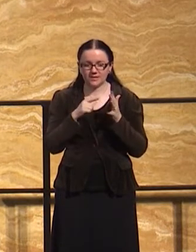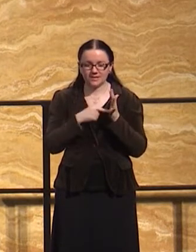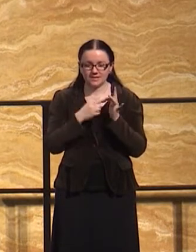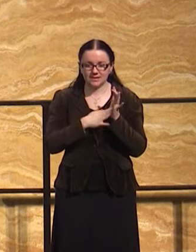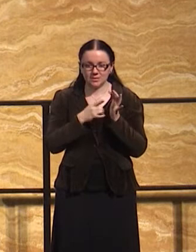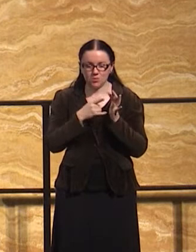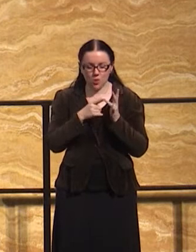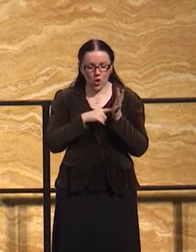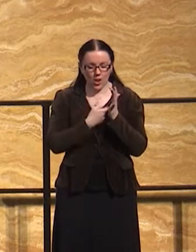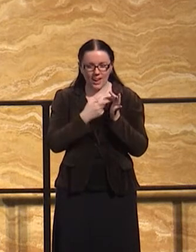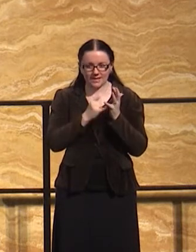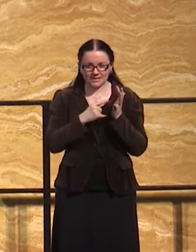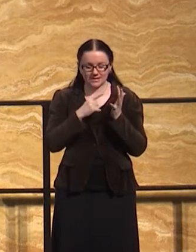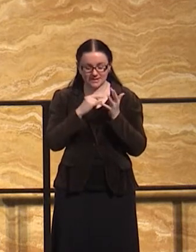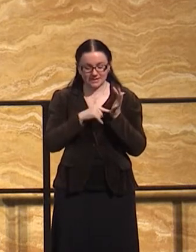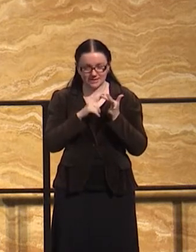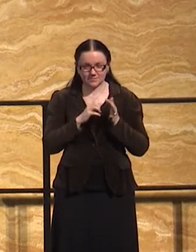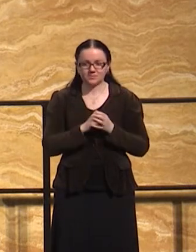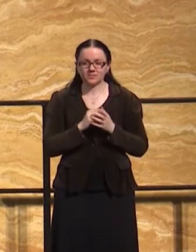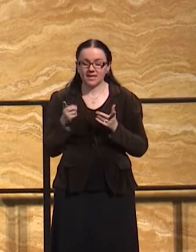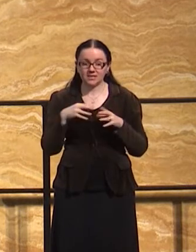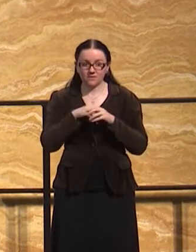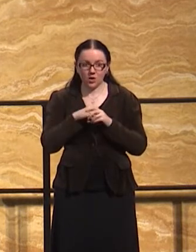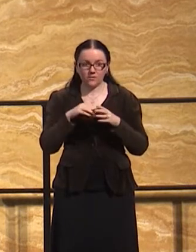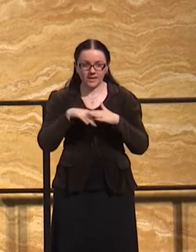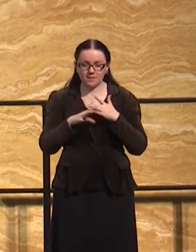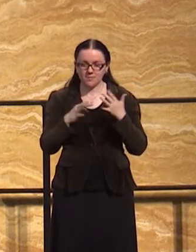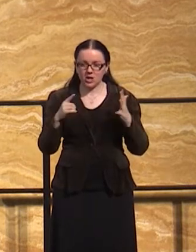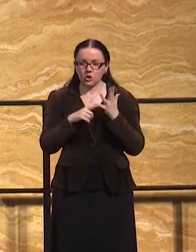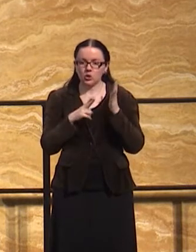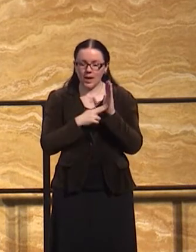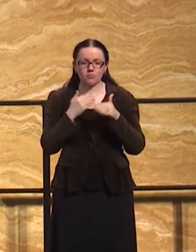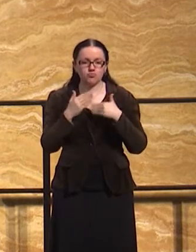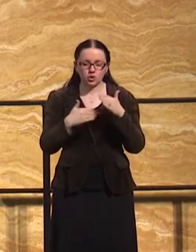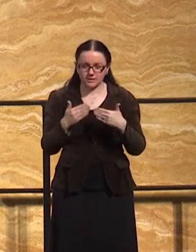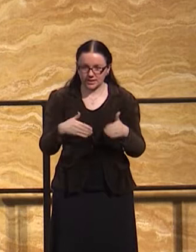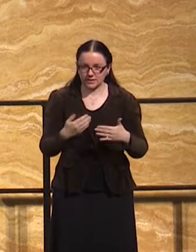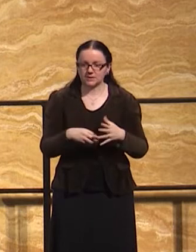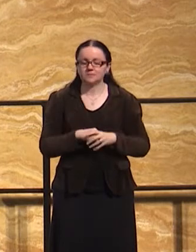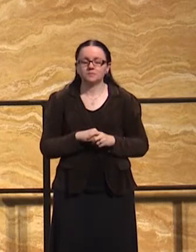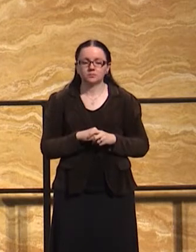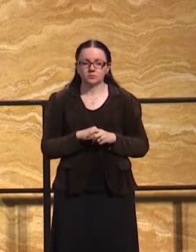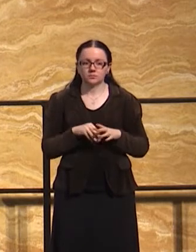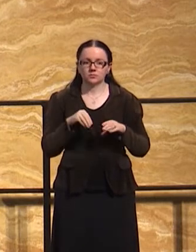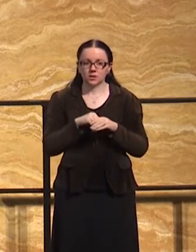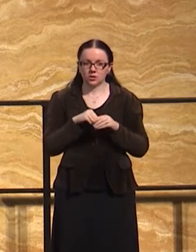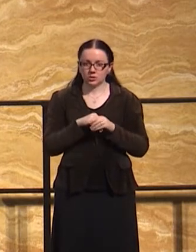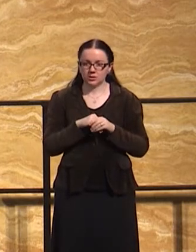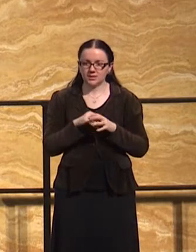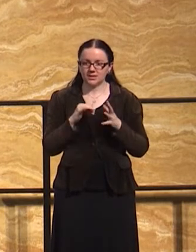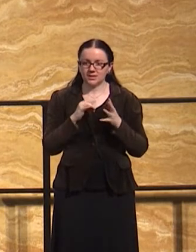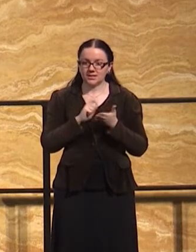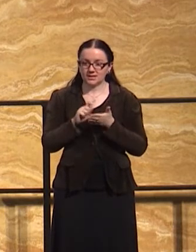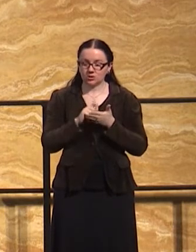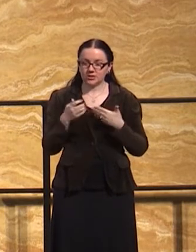winner. He's also been involved in many UN processes, including the Secretary General's